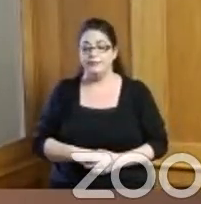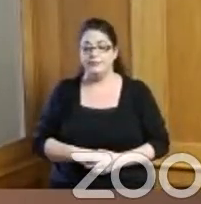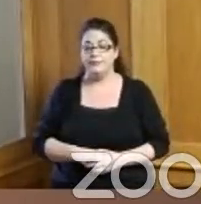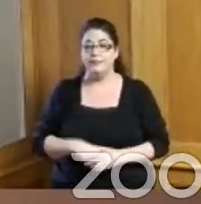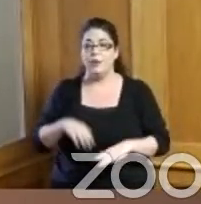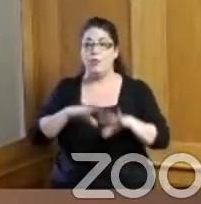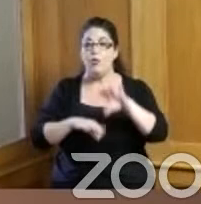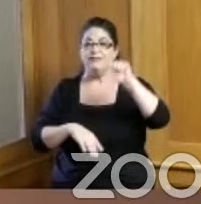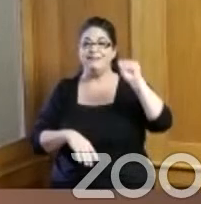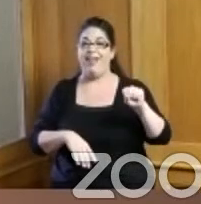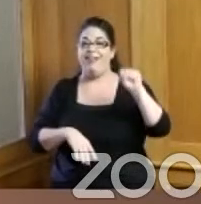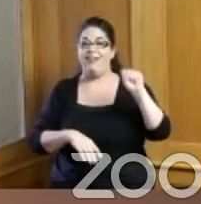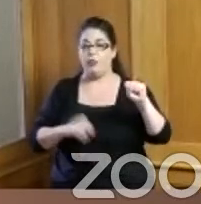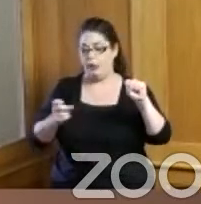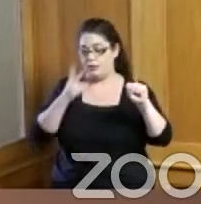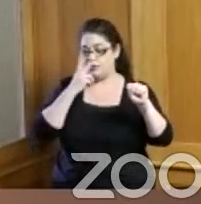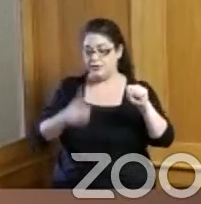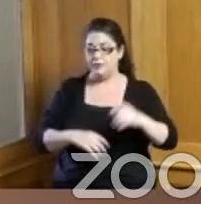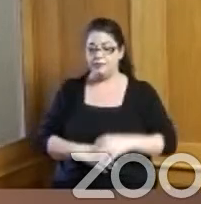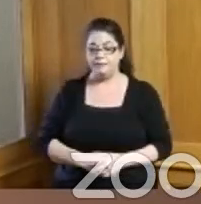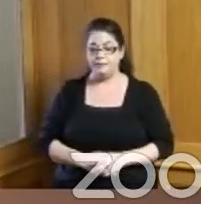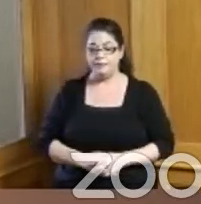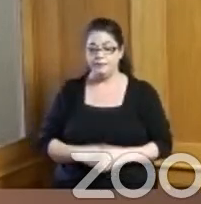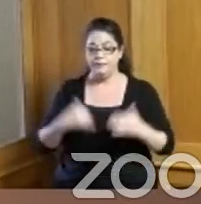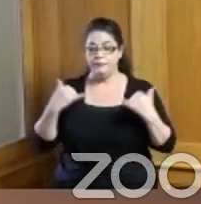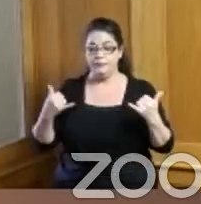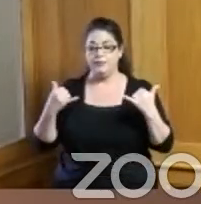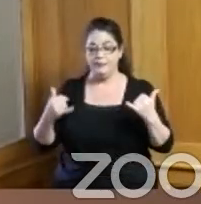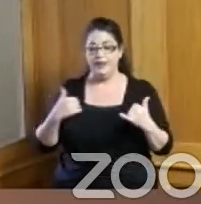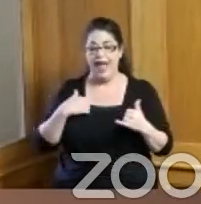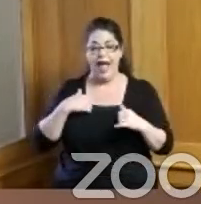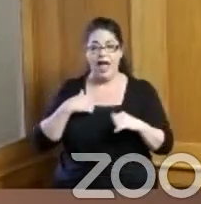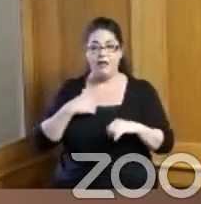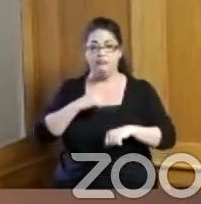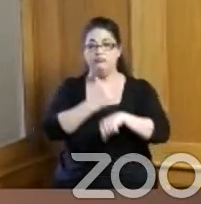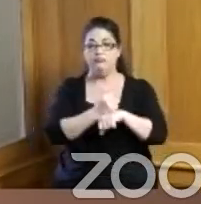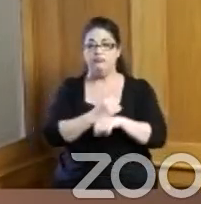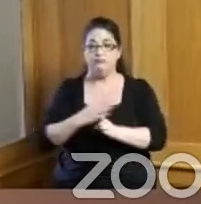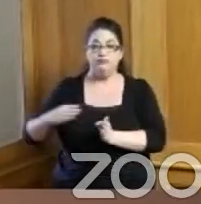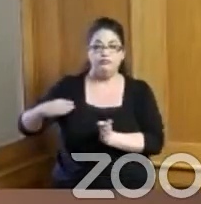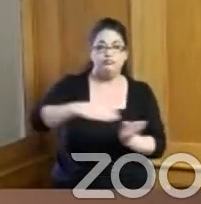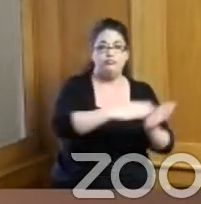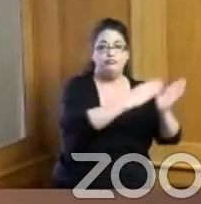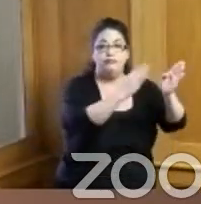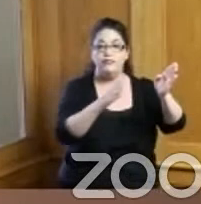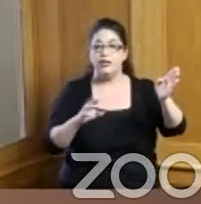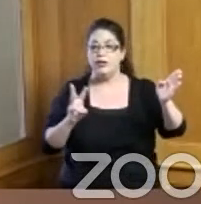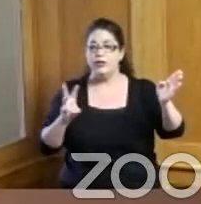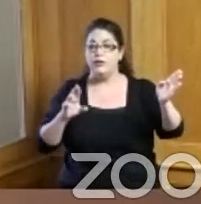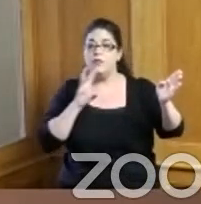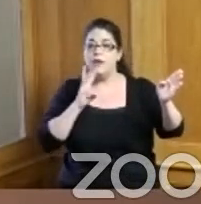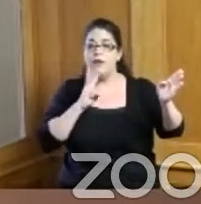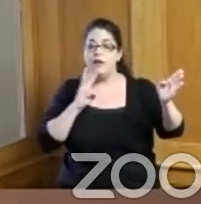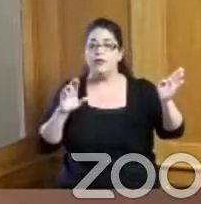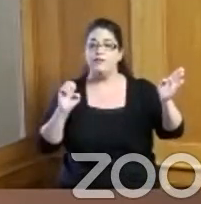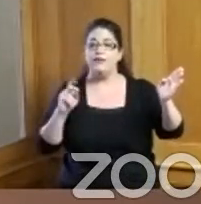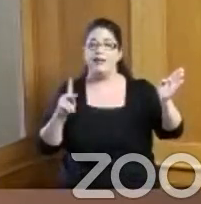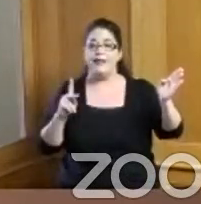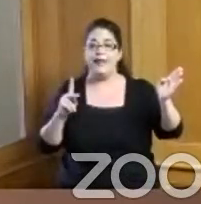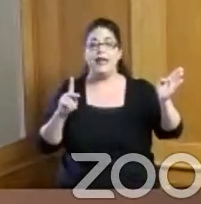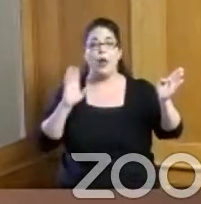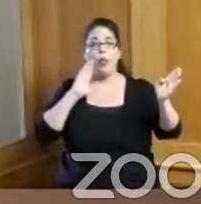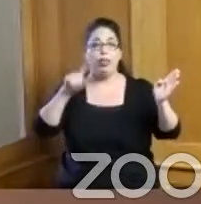north-south on the site plan. There is an existing significant creek that runs through the property. It would run below and